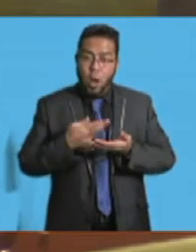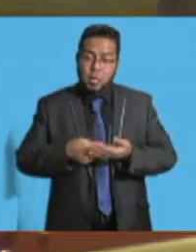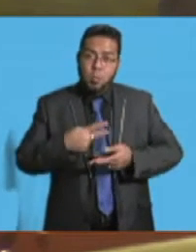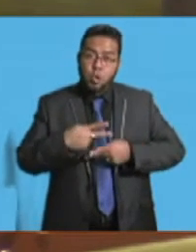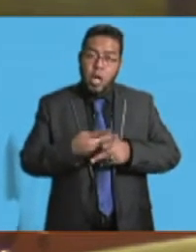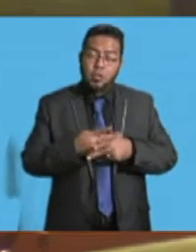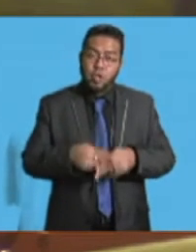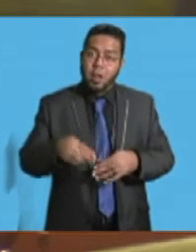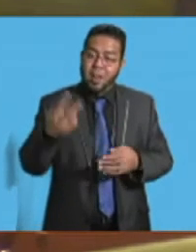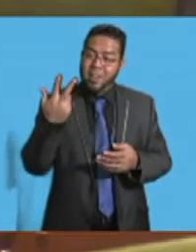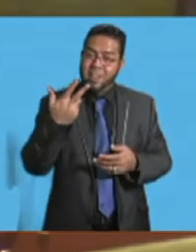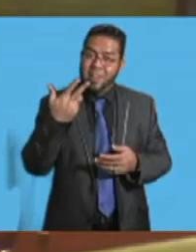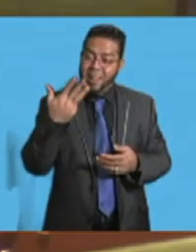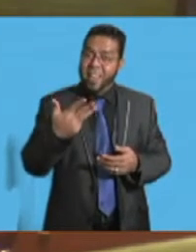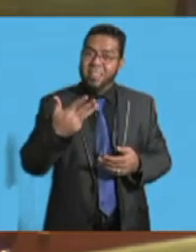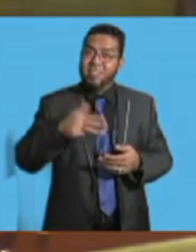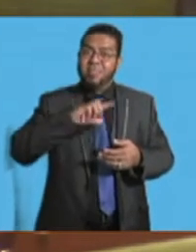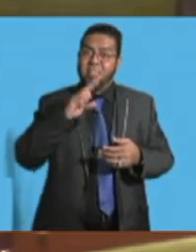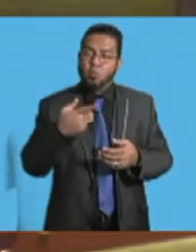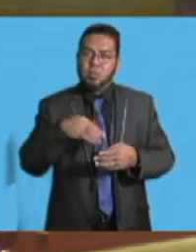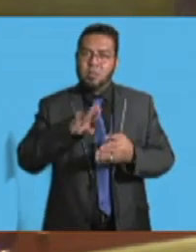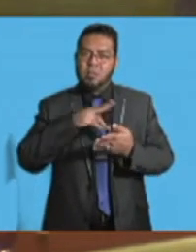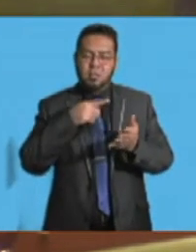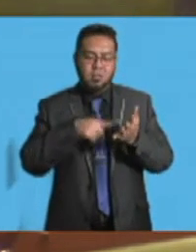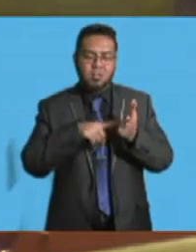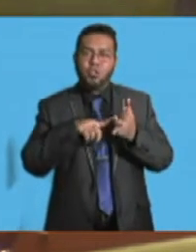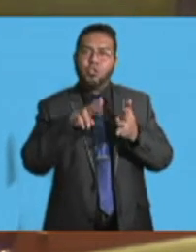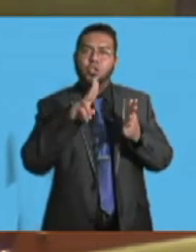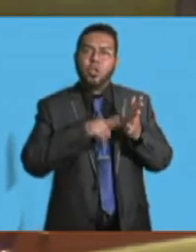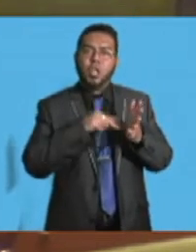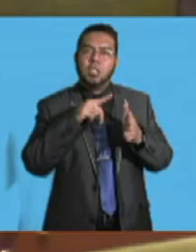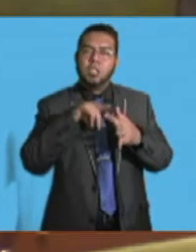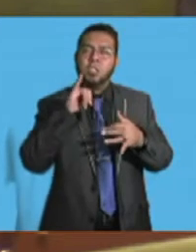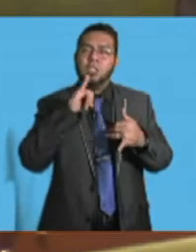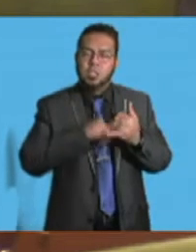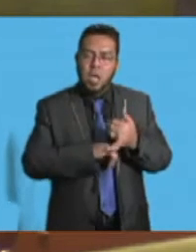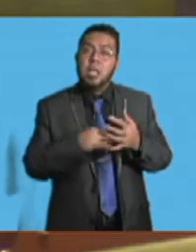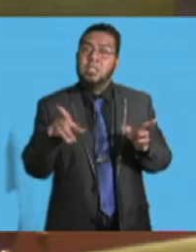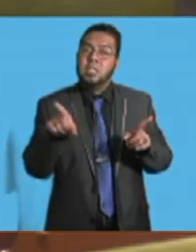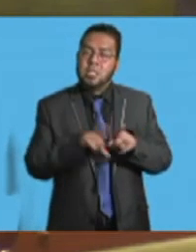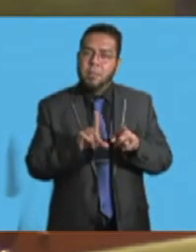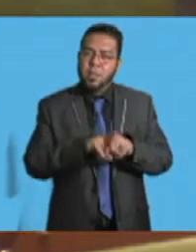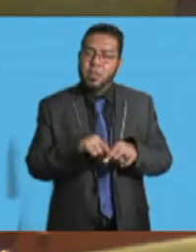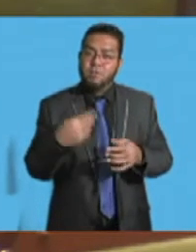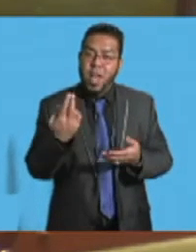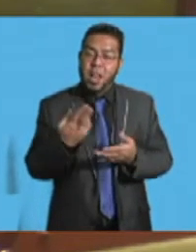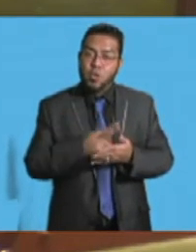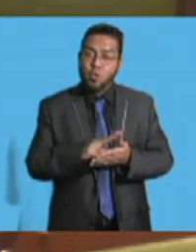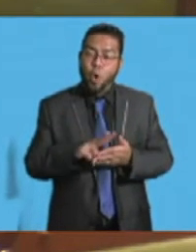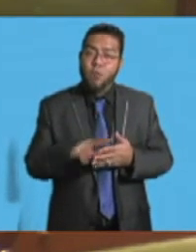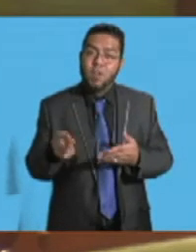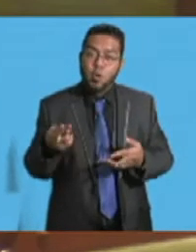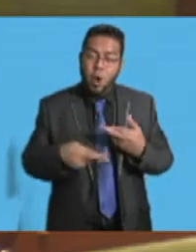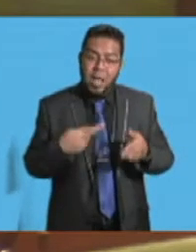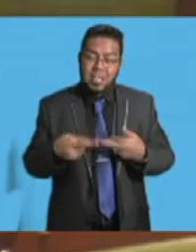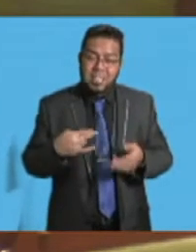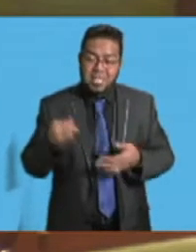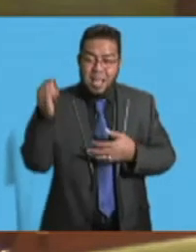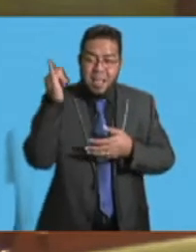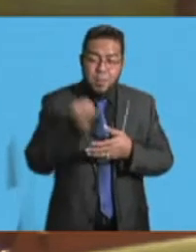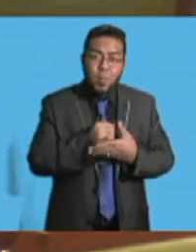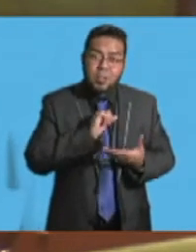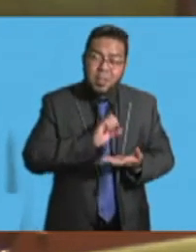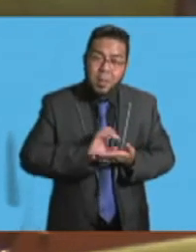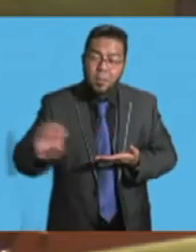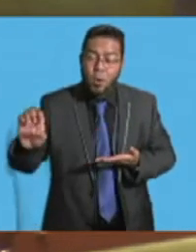to 9,000 tons. For the past 5 years, both volume and value of rice import have been decreasing at an average